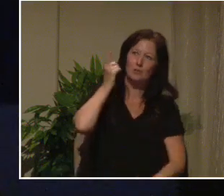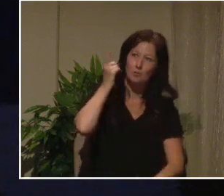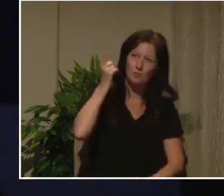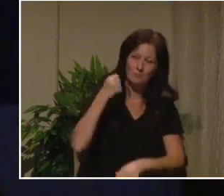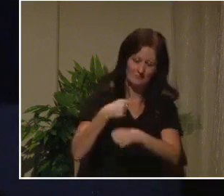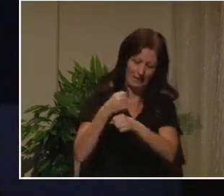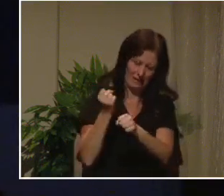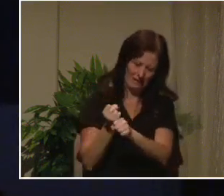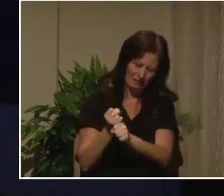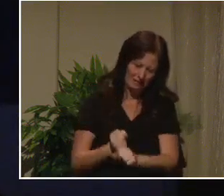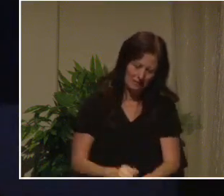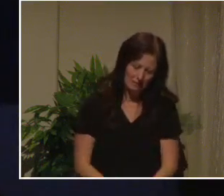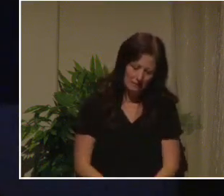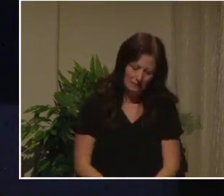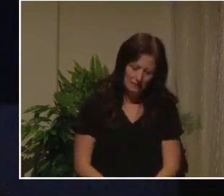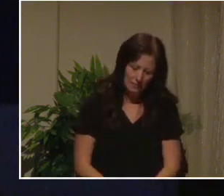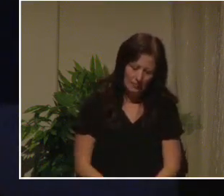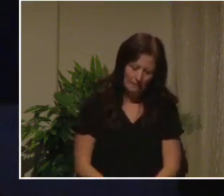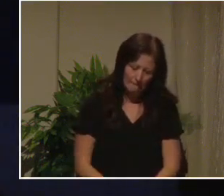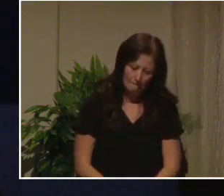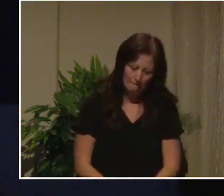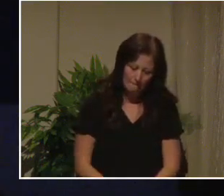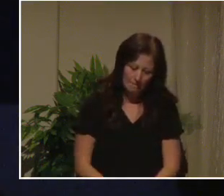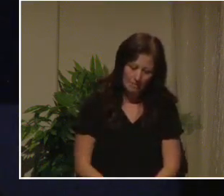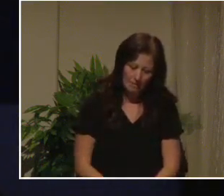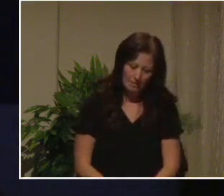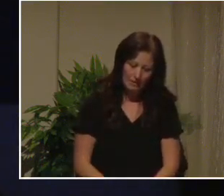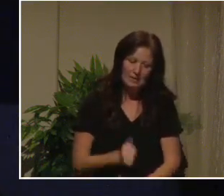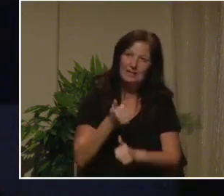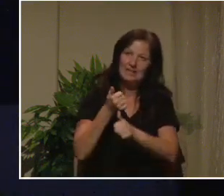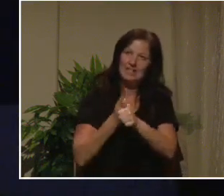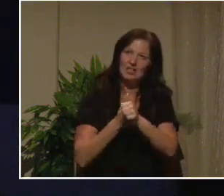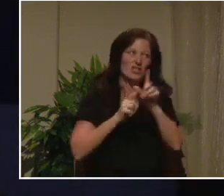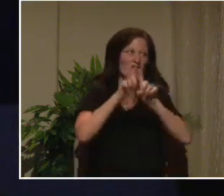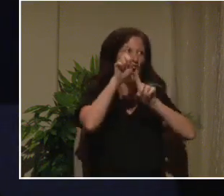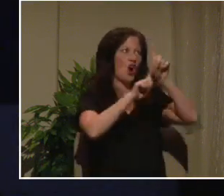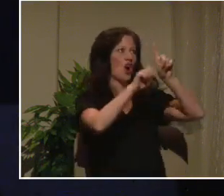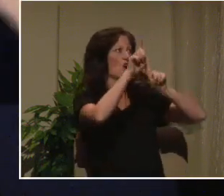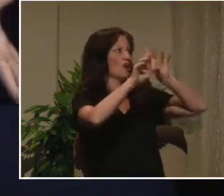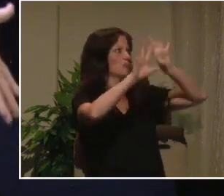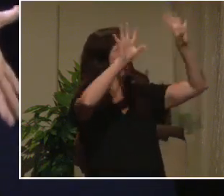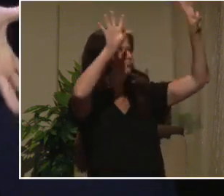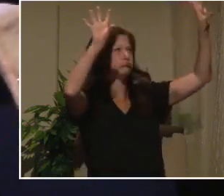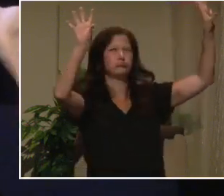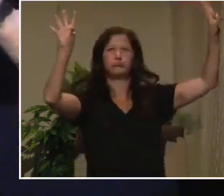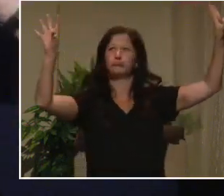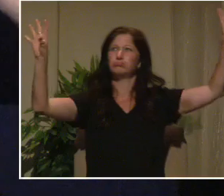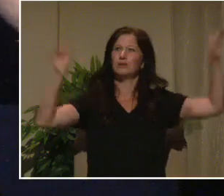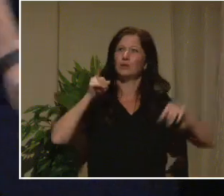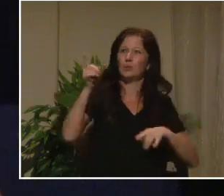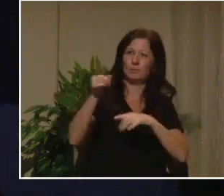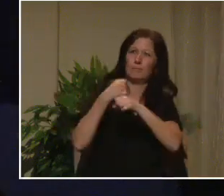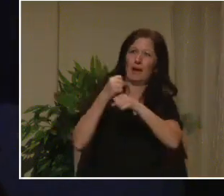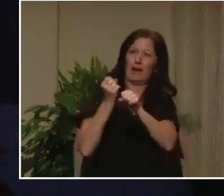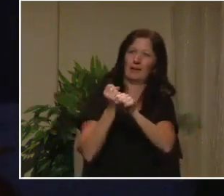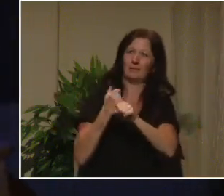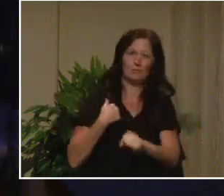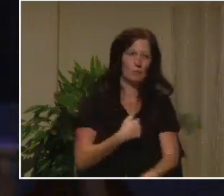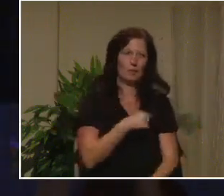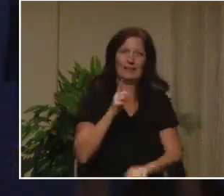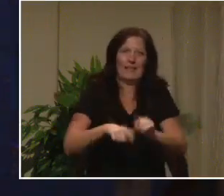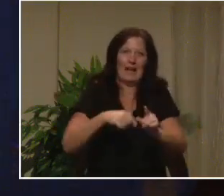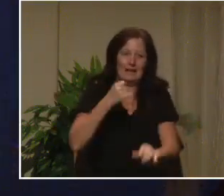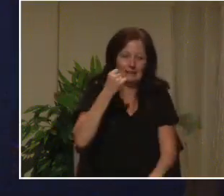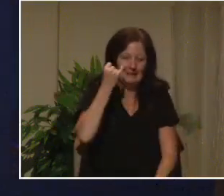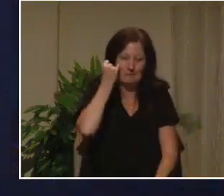each one that would dwarf us in ways unimaginable, and yet